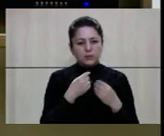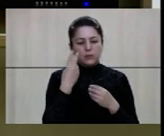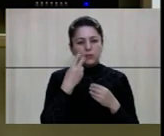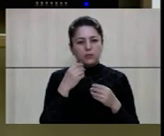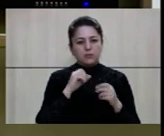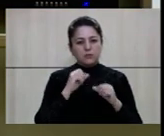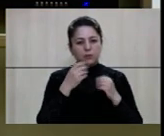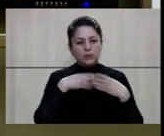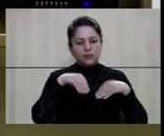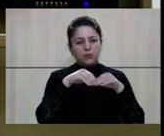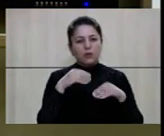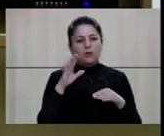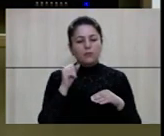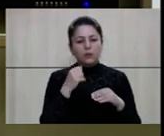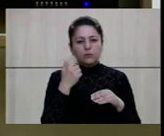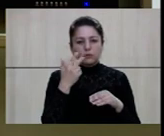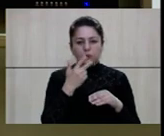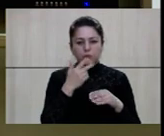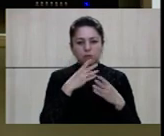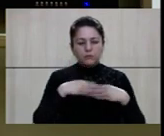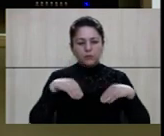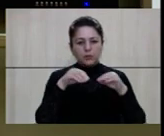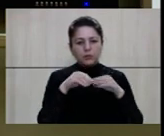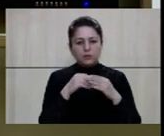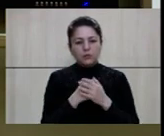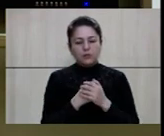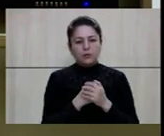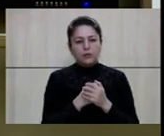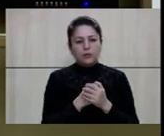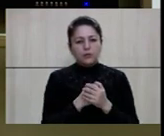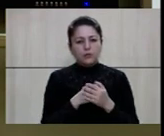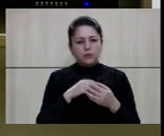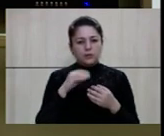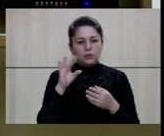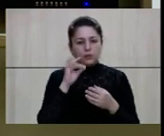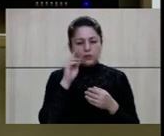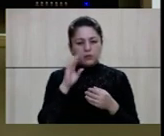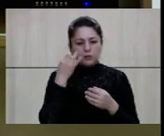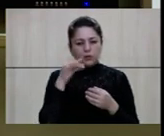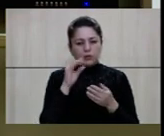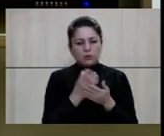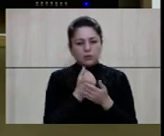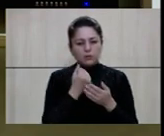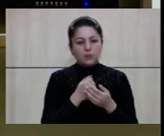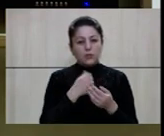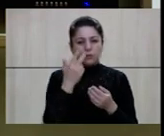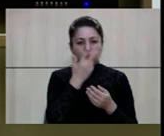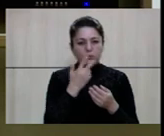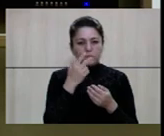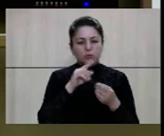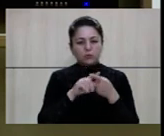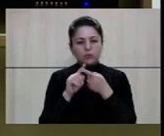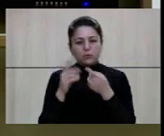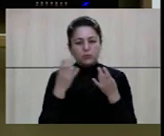2-brigadani, 3-brigadani demak, o'sha qiymatlari topildi. Endi uchalasini qo'shishimiz kerak.